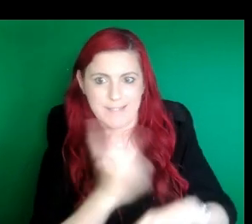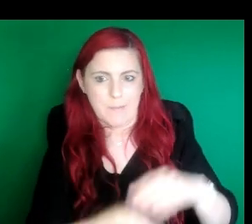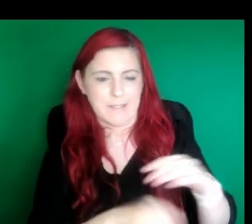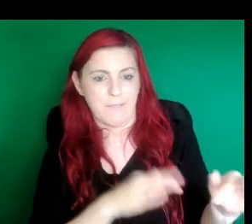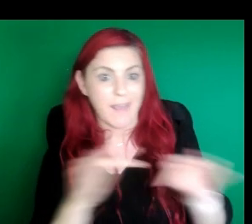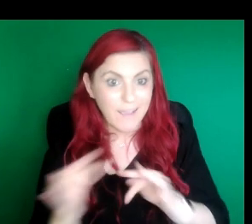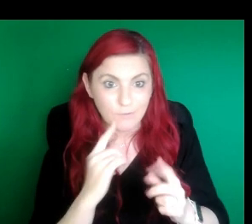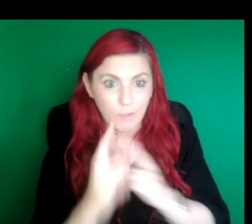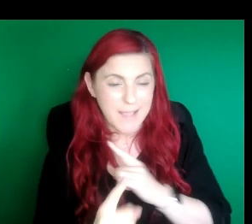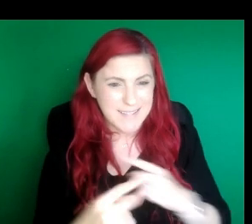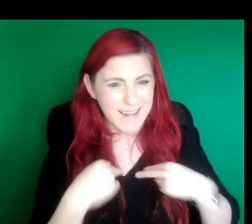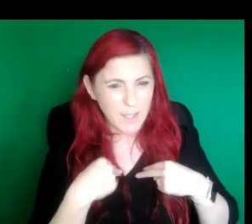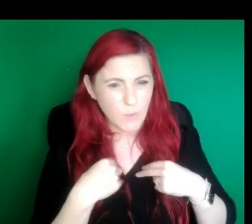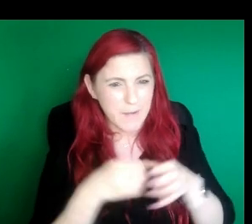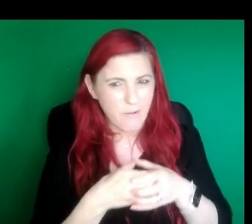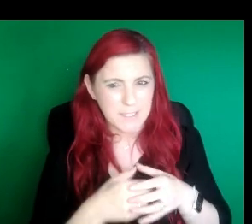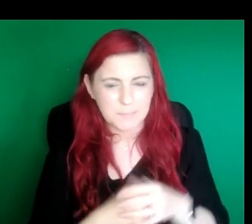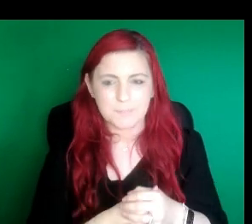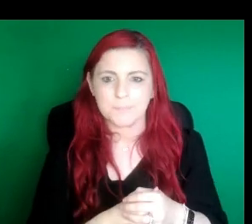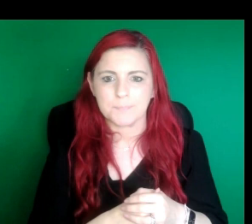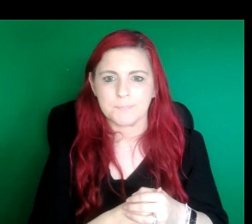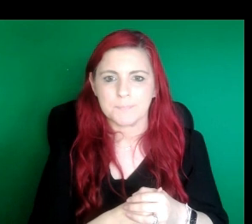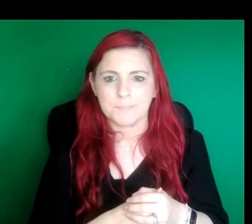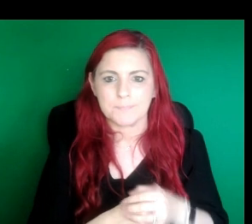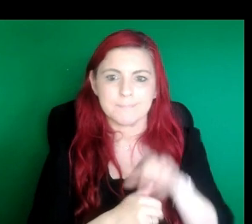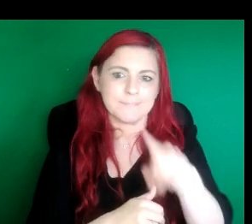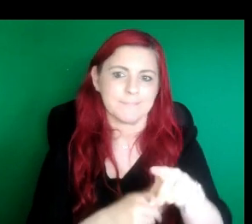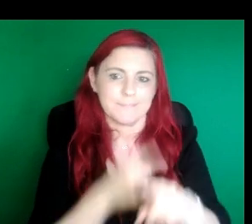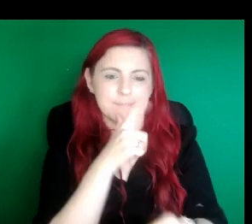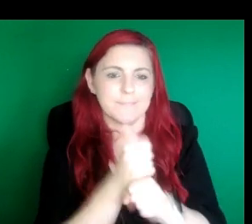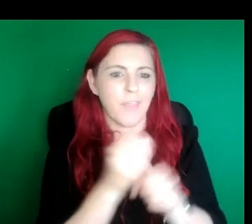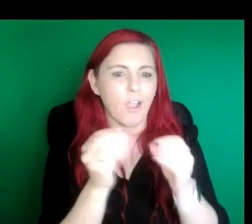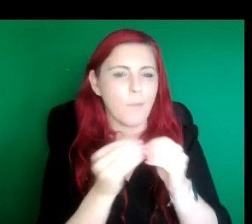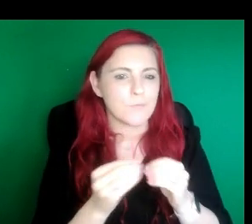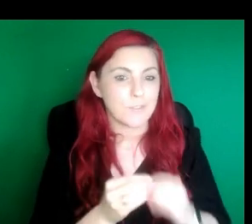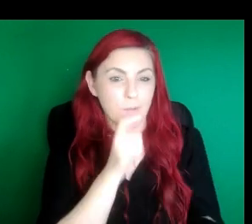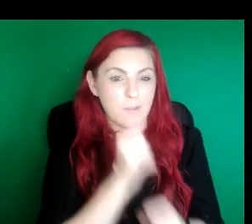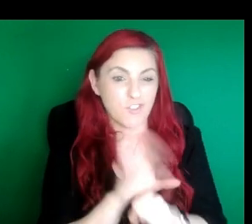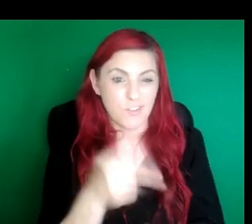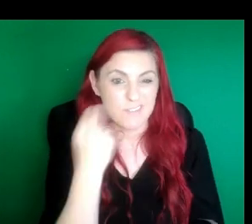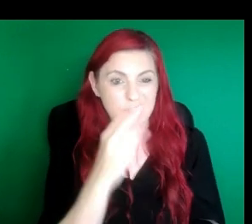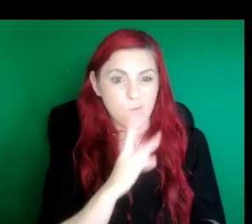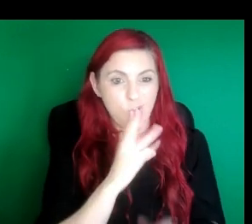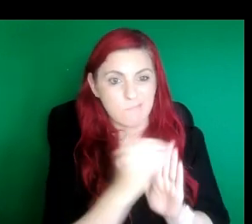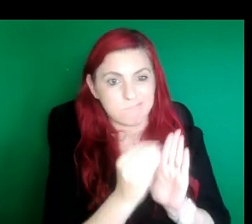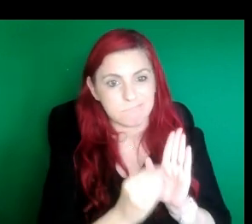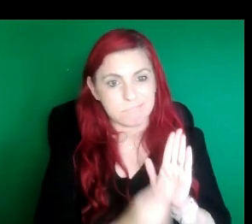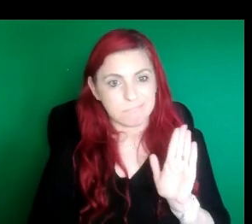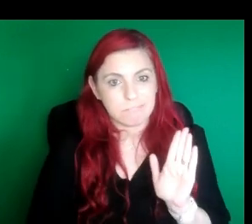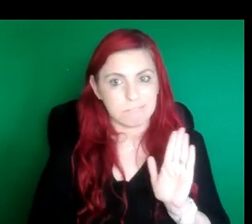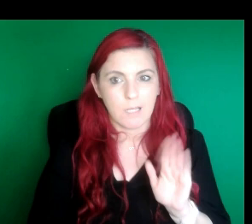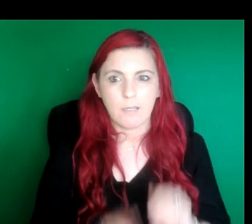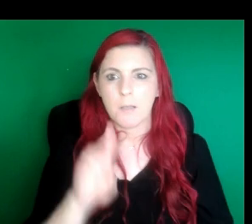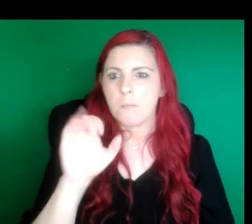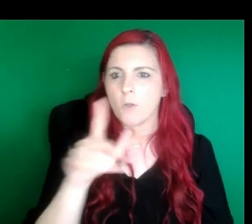act. So this is the thing on pretty words on a page. So I have, as I said, from all across every jurisdiction.